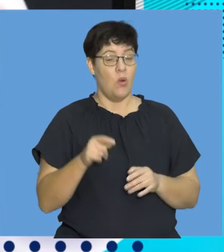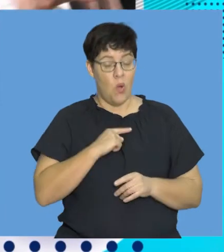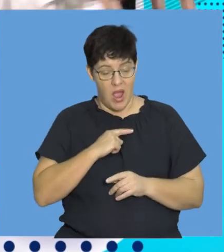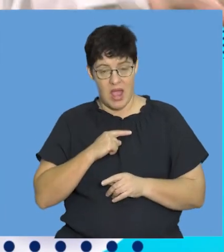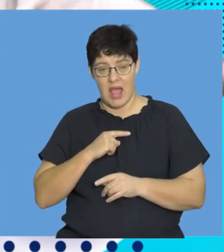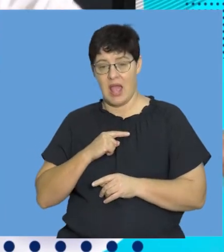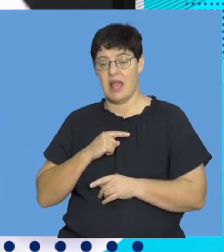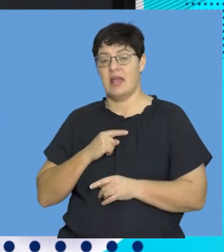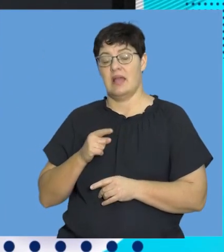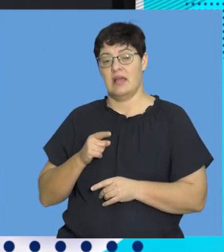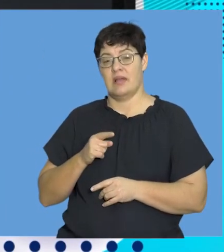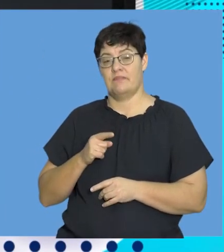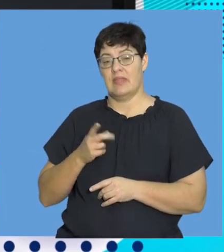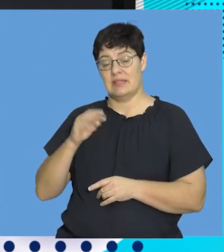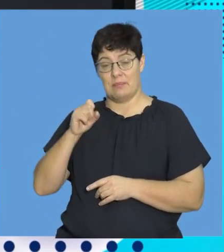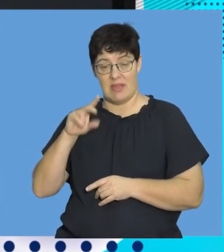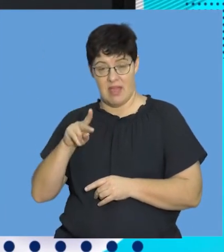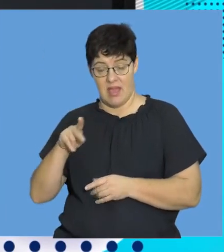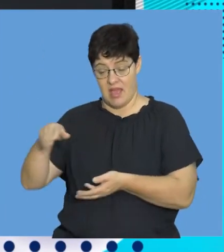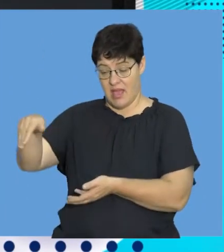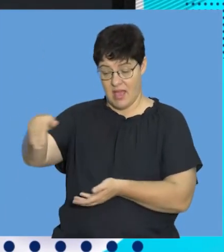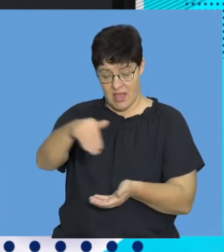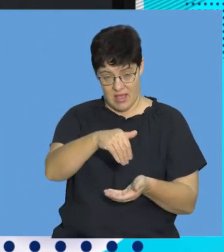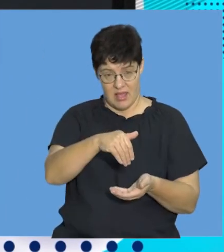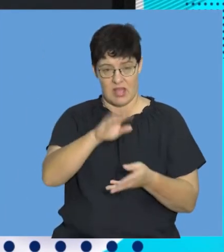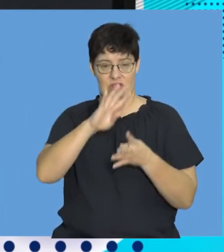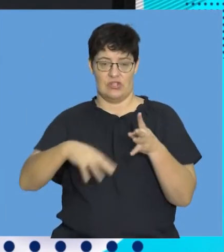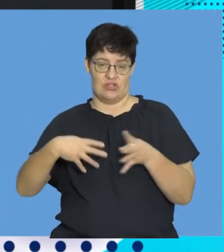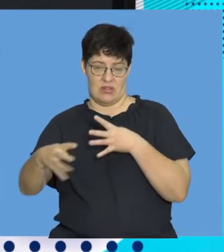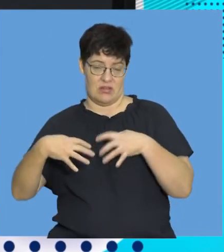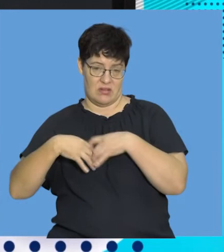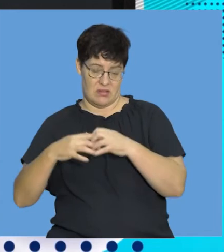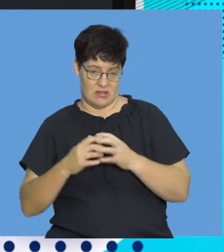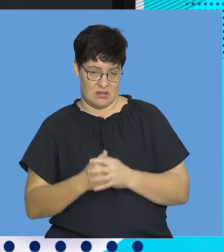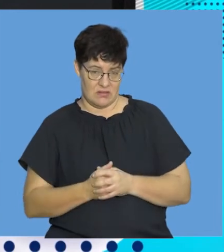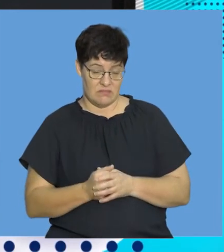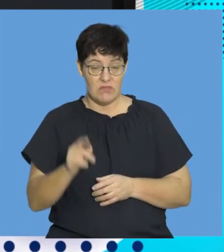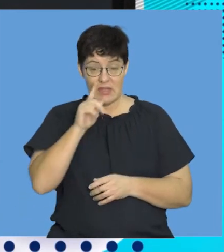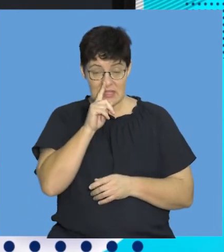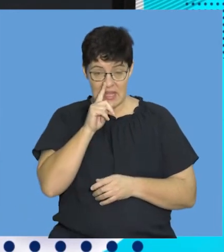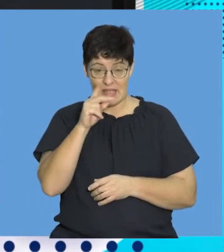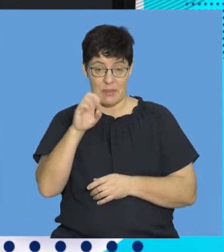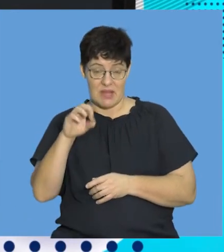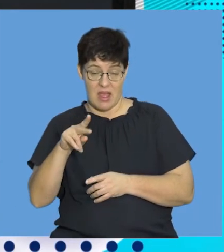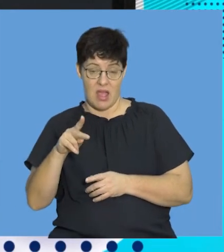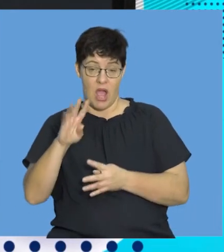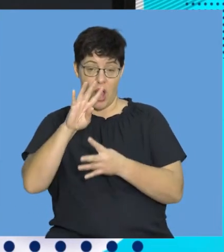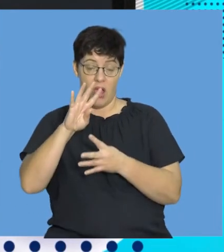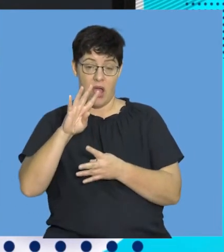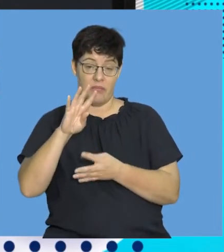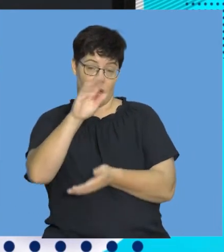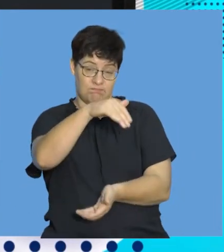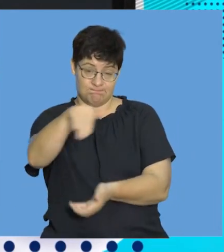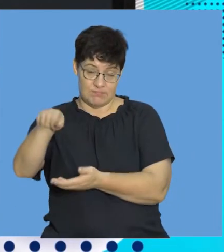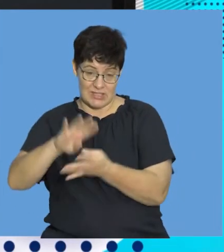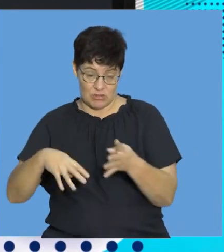debtors collection schedule. So in other words, the moment you see debtors collection schedule,